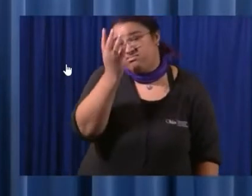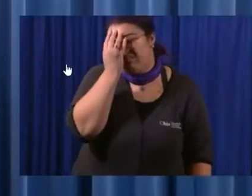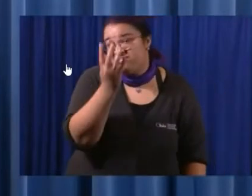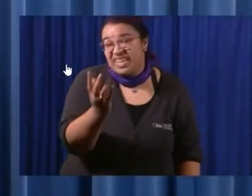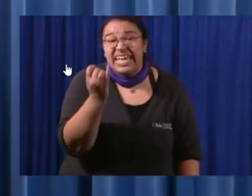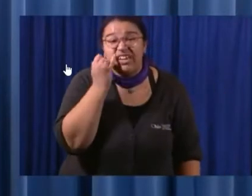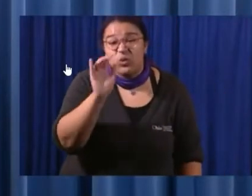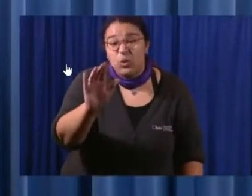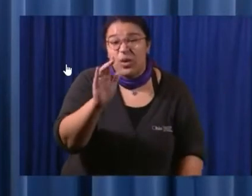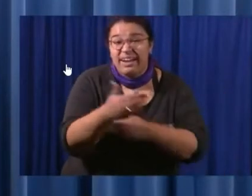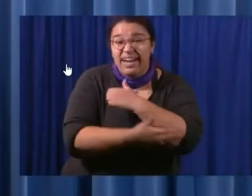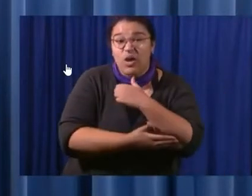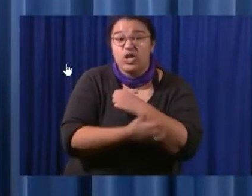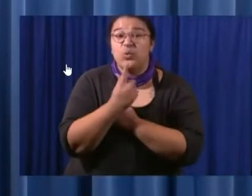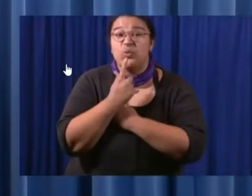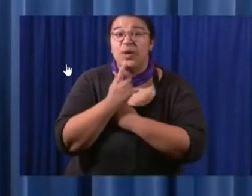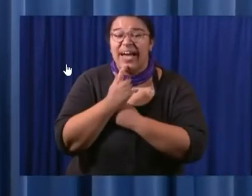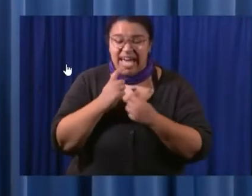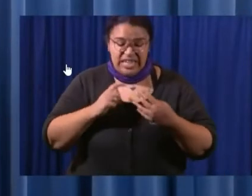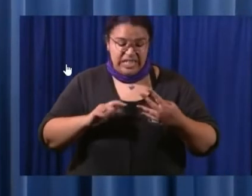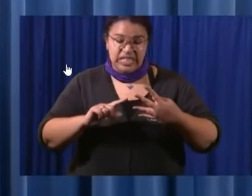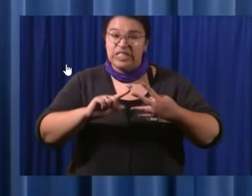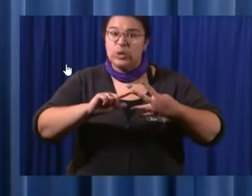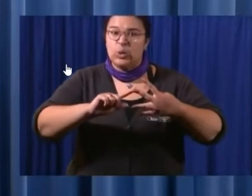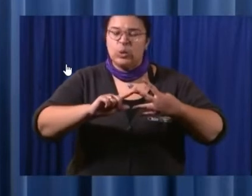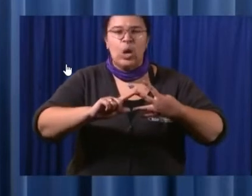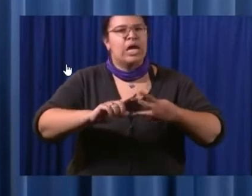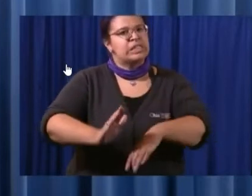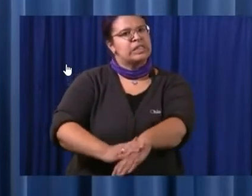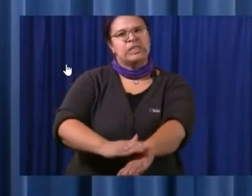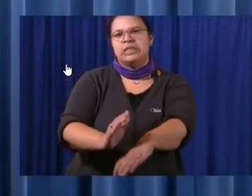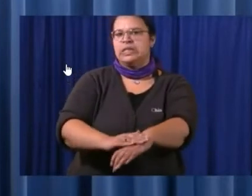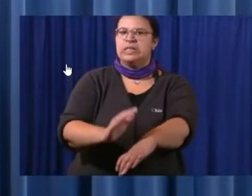there's something going on, and it's not good.